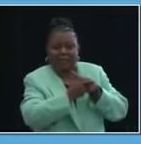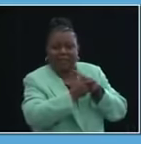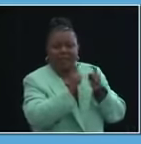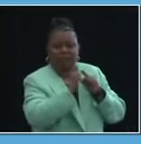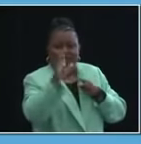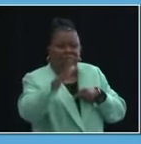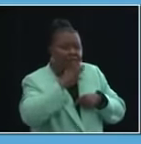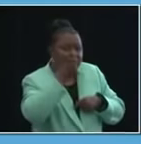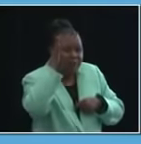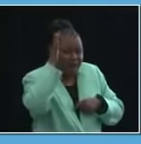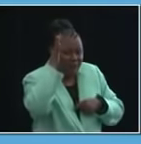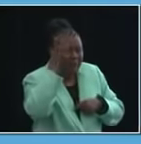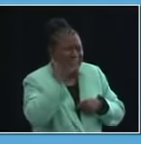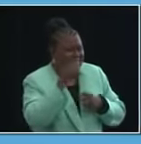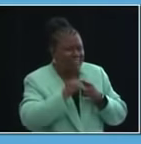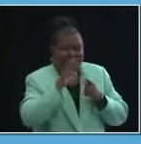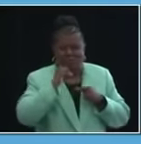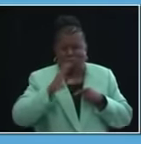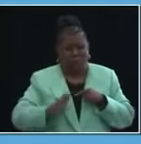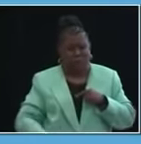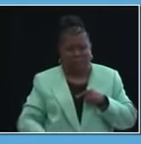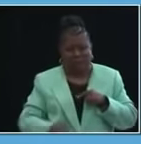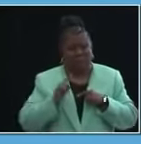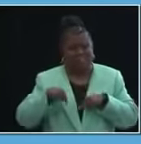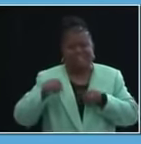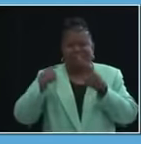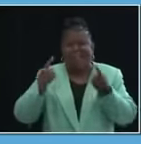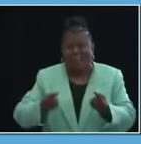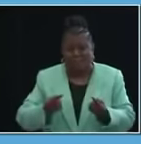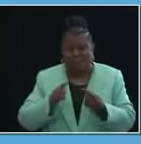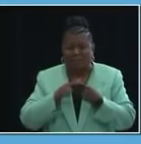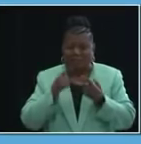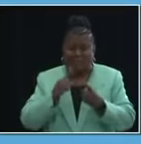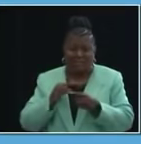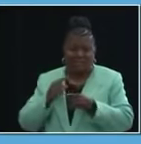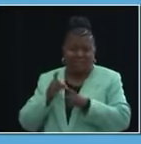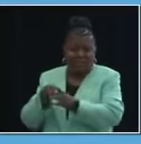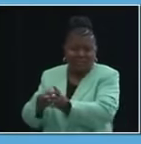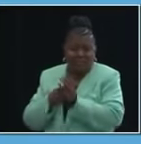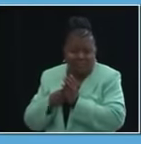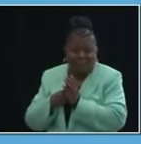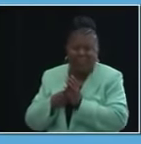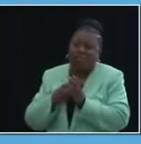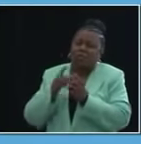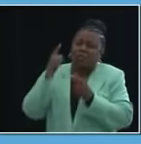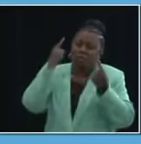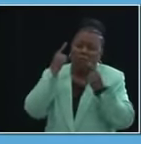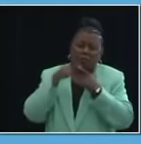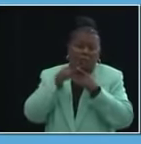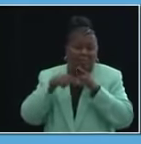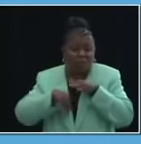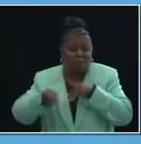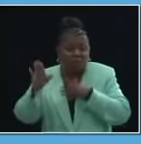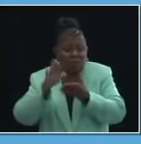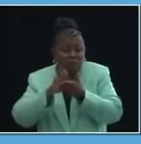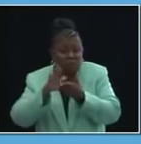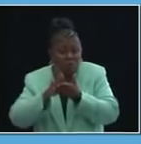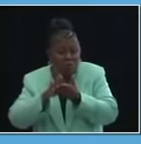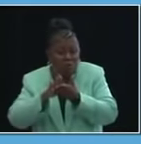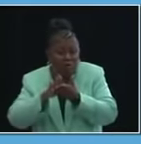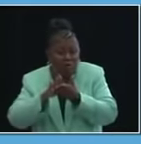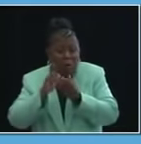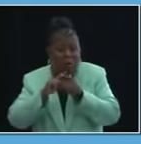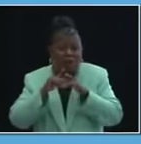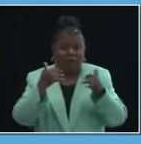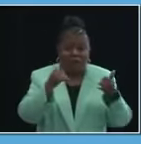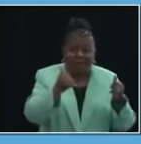their parents things that no child should ever be subjected to, wondering when they went off to school or